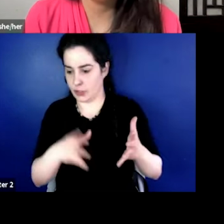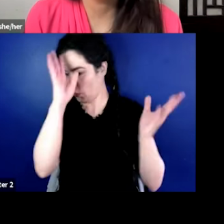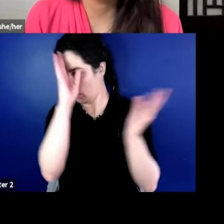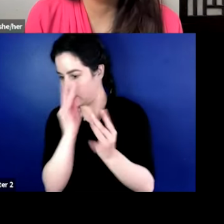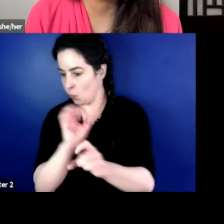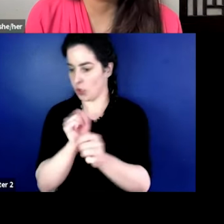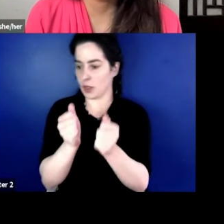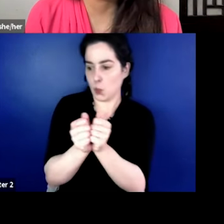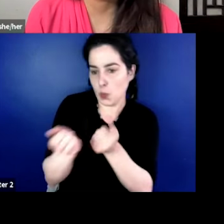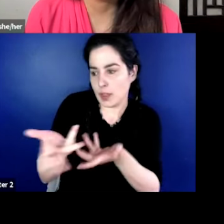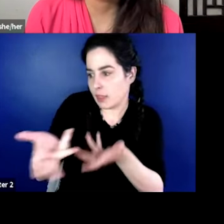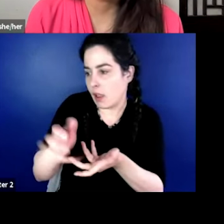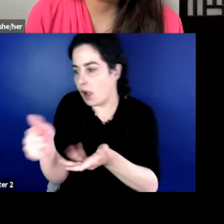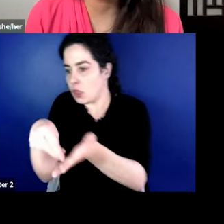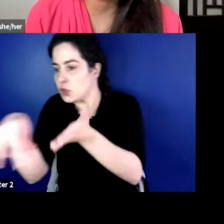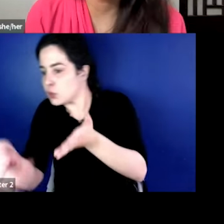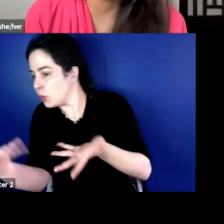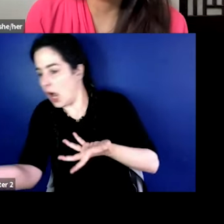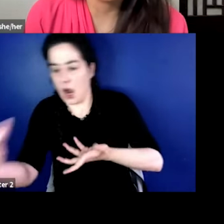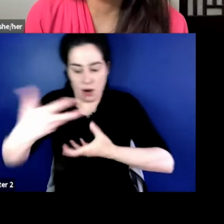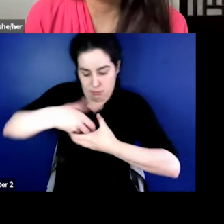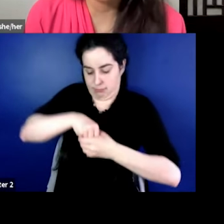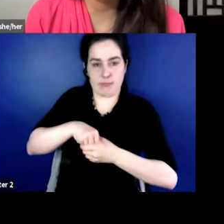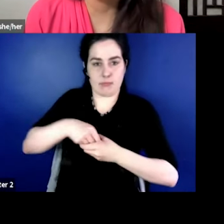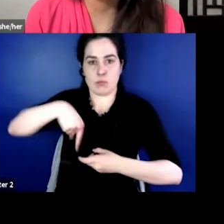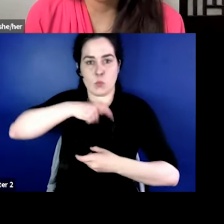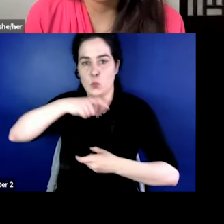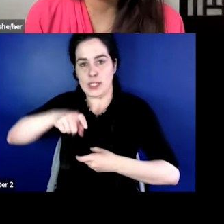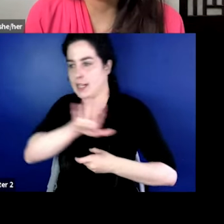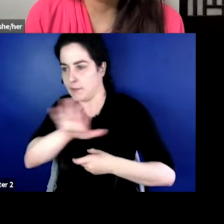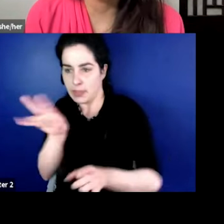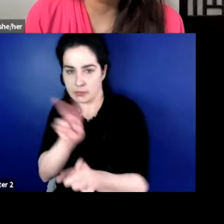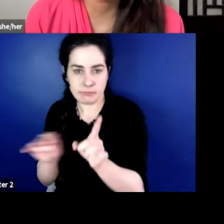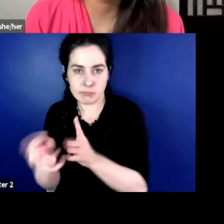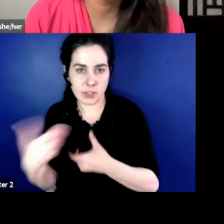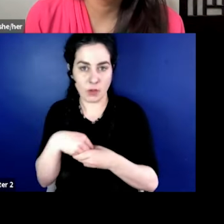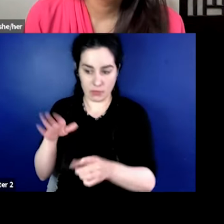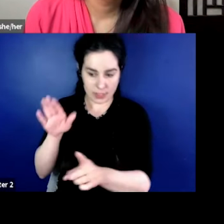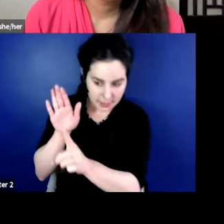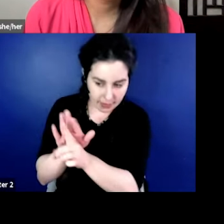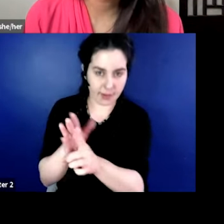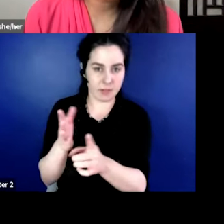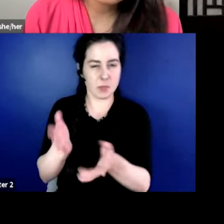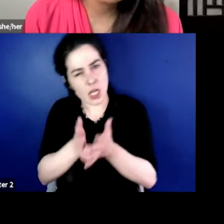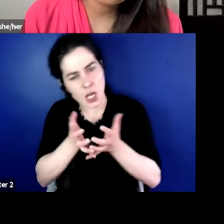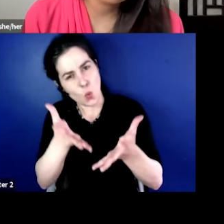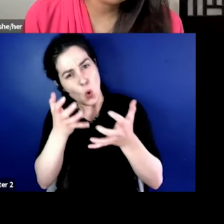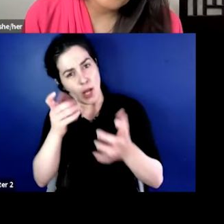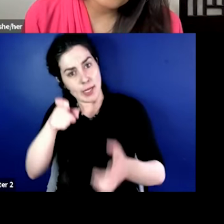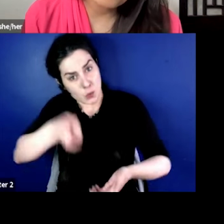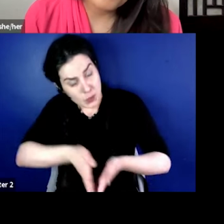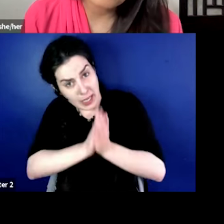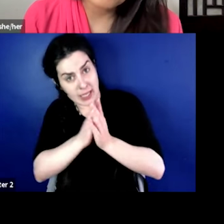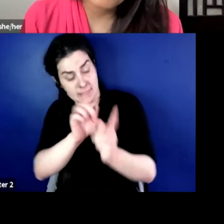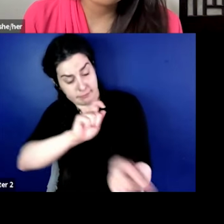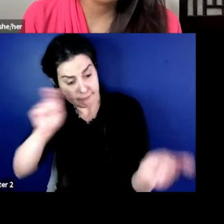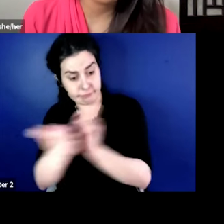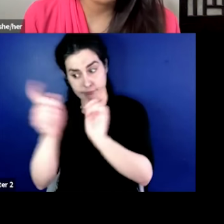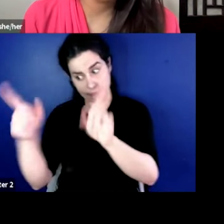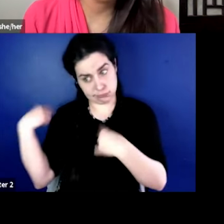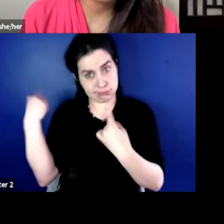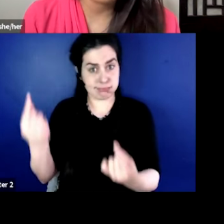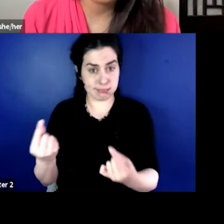We want students' voices there because they have been leading this work and asking for change for so long. We were really excited to hear that the Quebec government also held